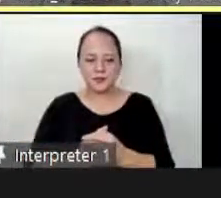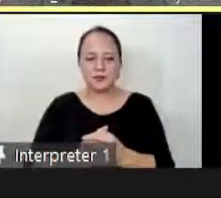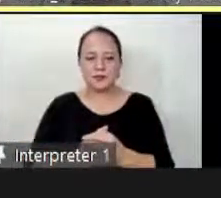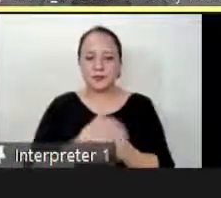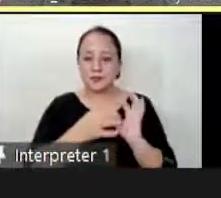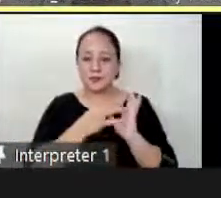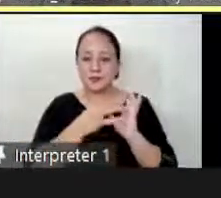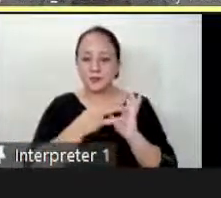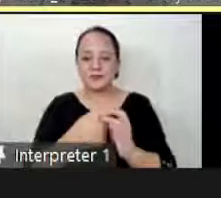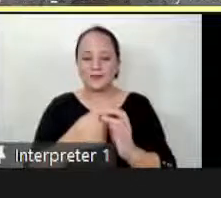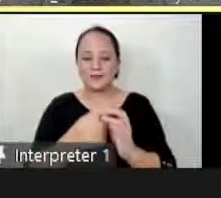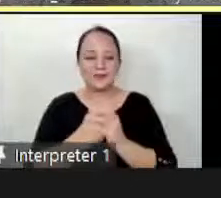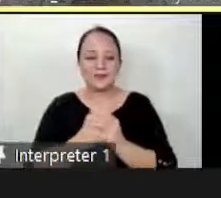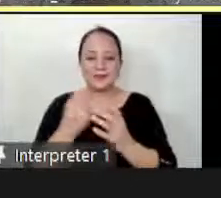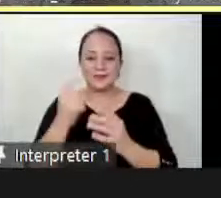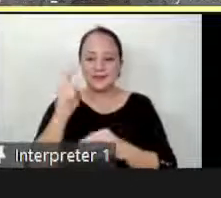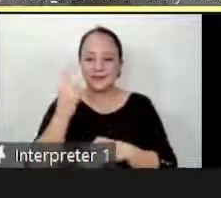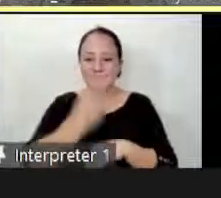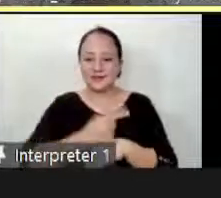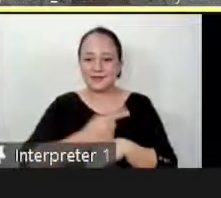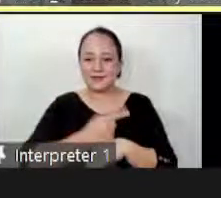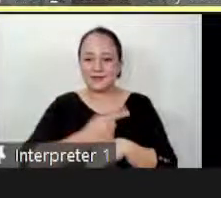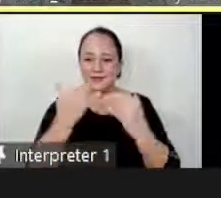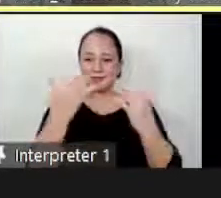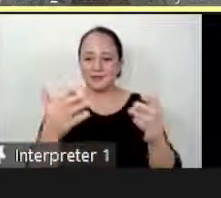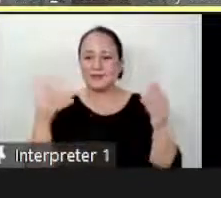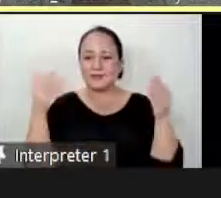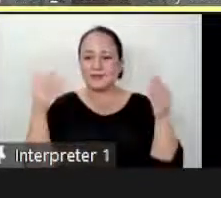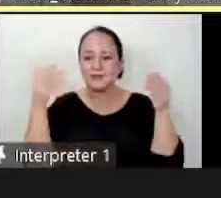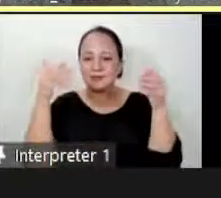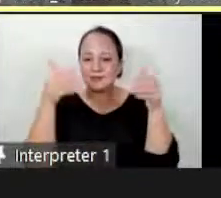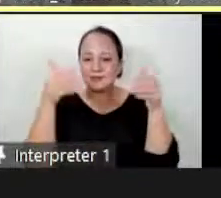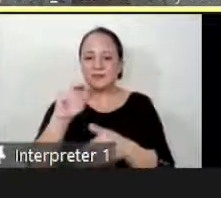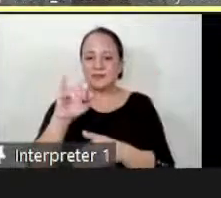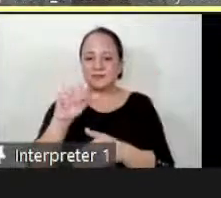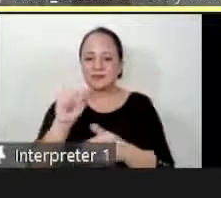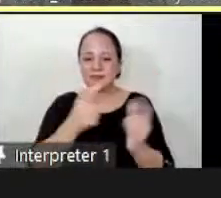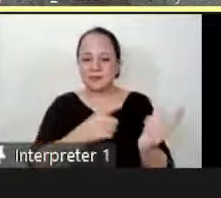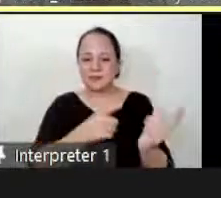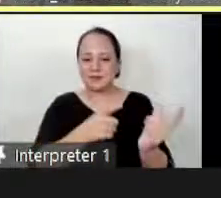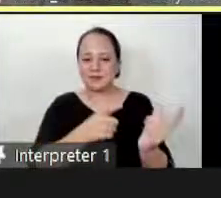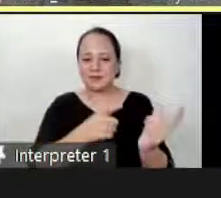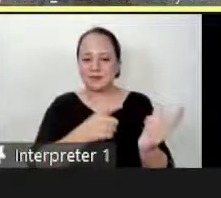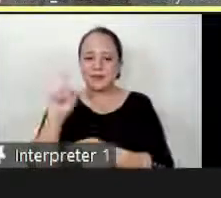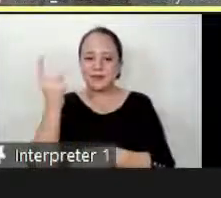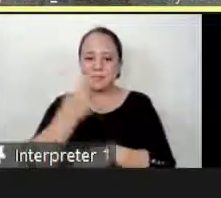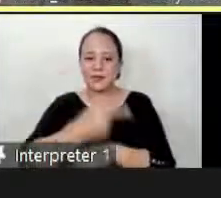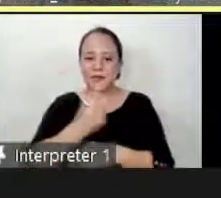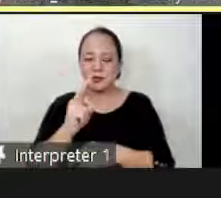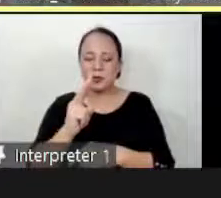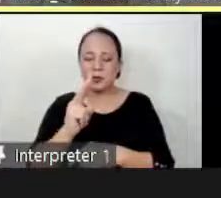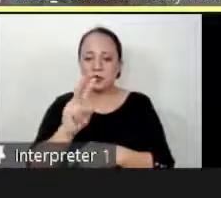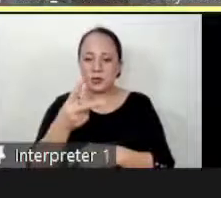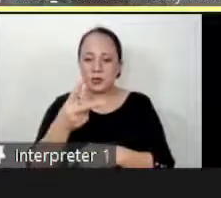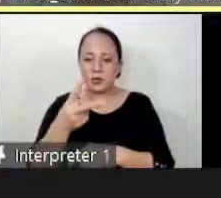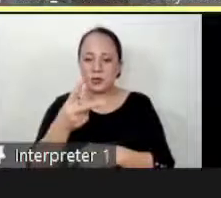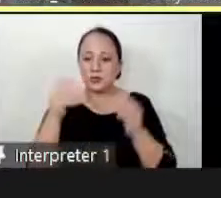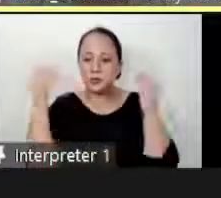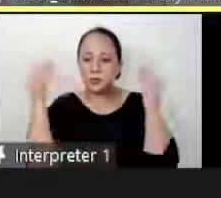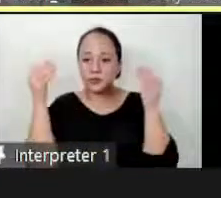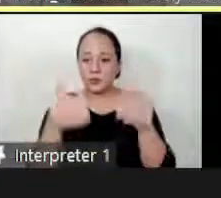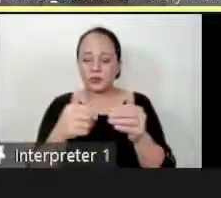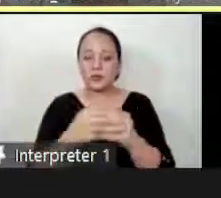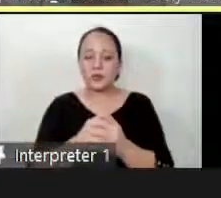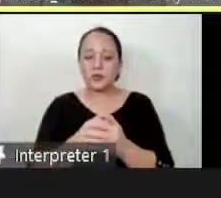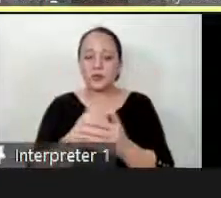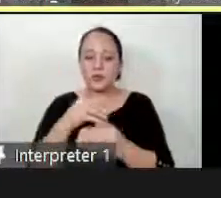this, Day 1 of the summit focuses on NICA's implementation. Day 2, on the other hand, is given over